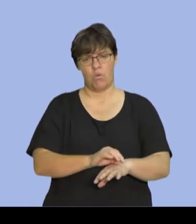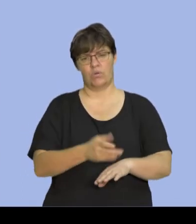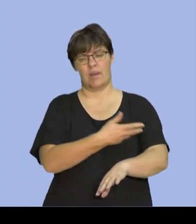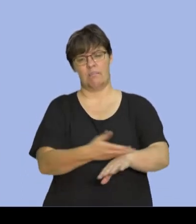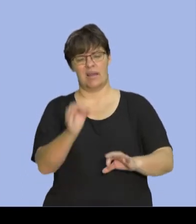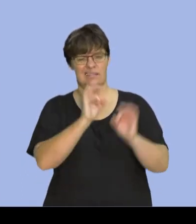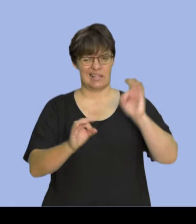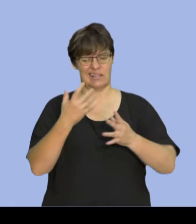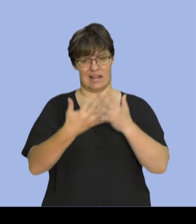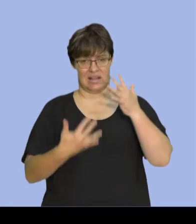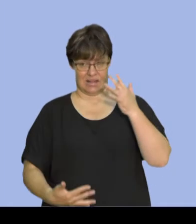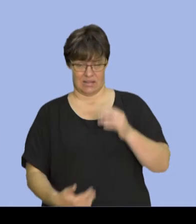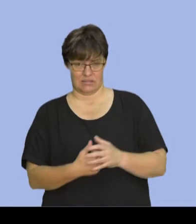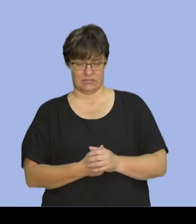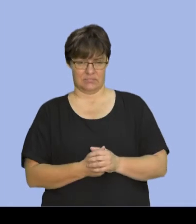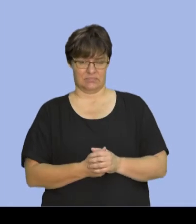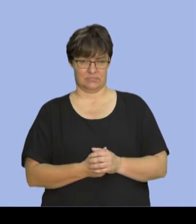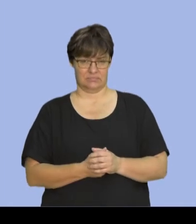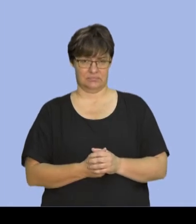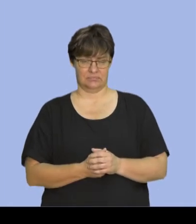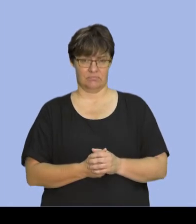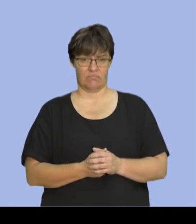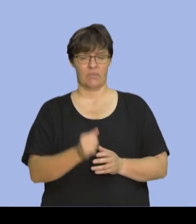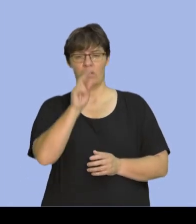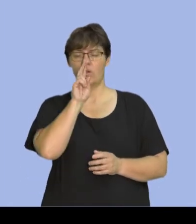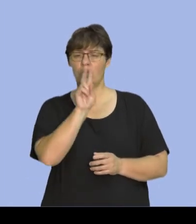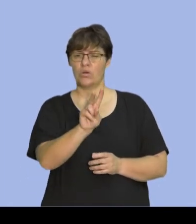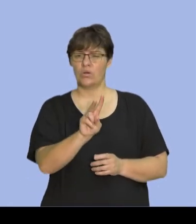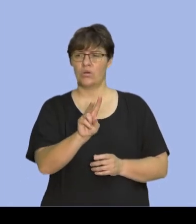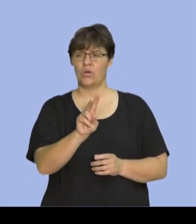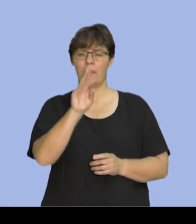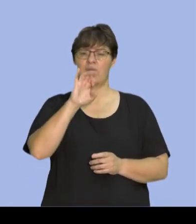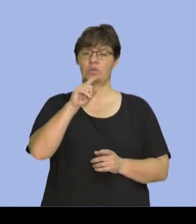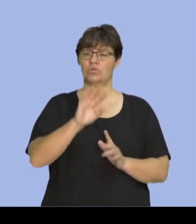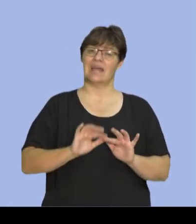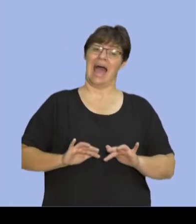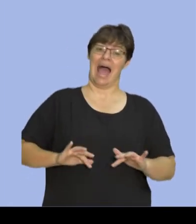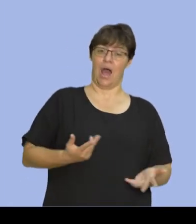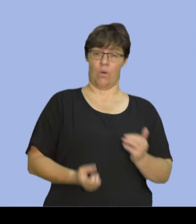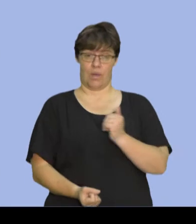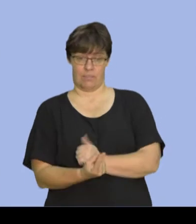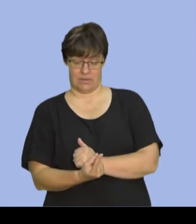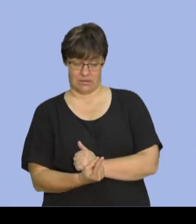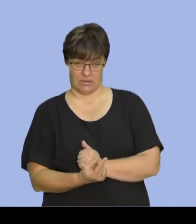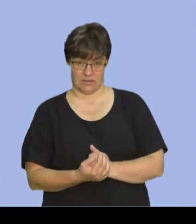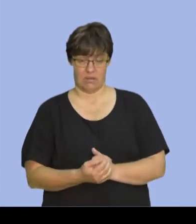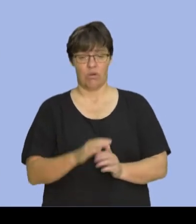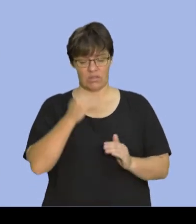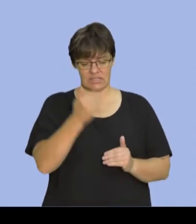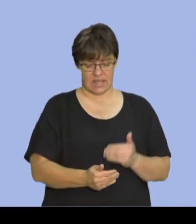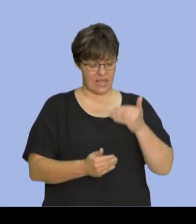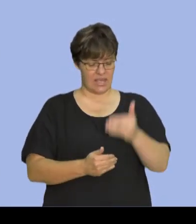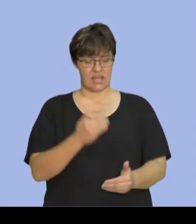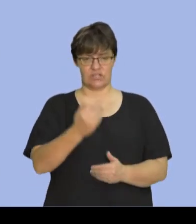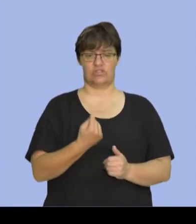etc. So let's look at how the process of mitosis takes place. So we're going to look at the different stages